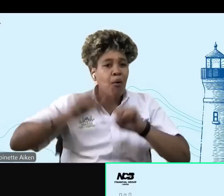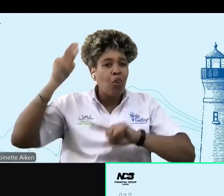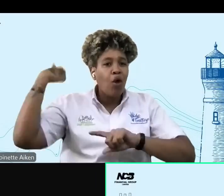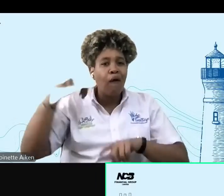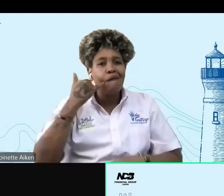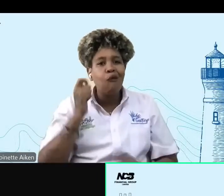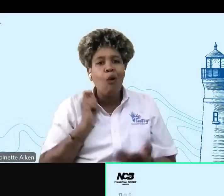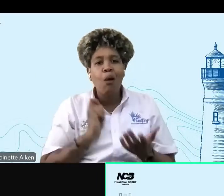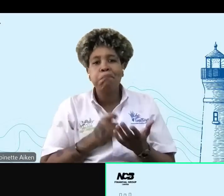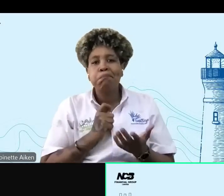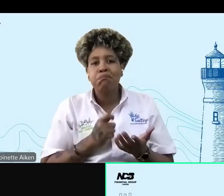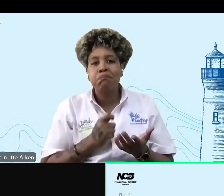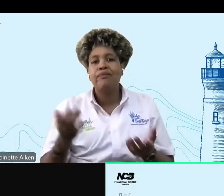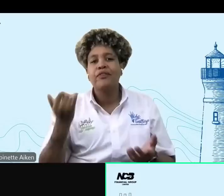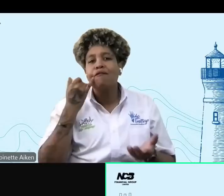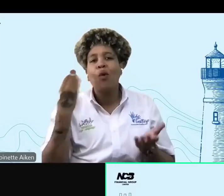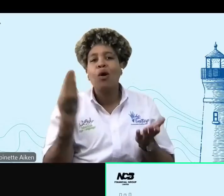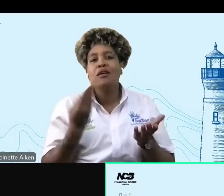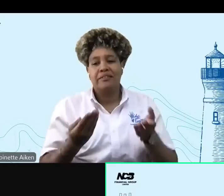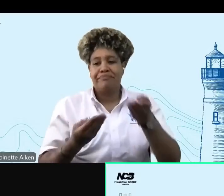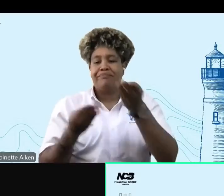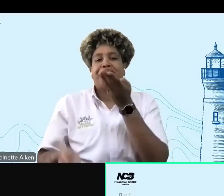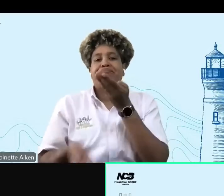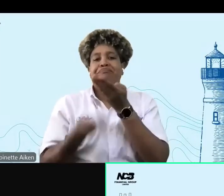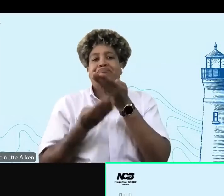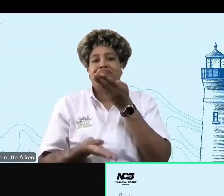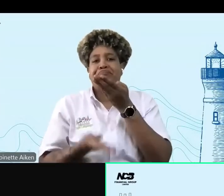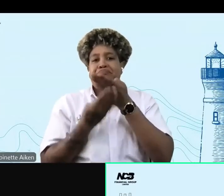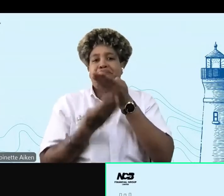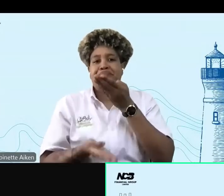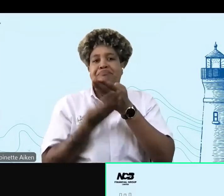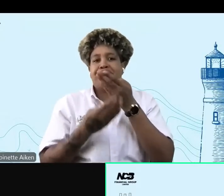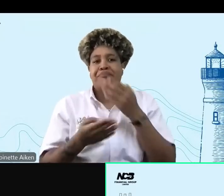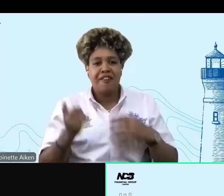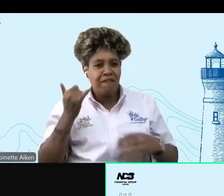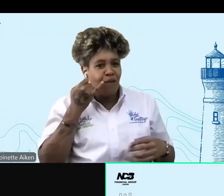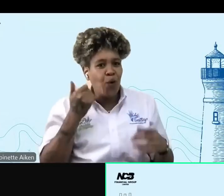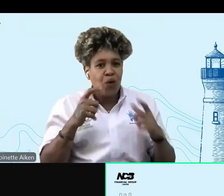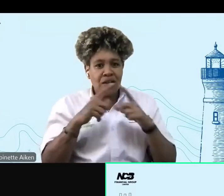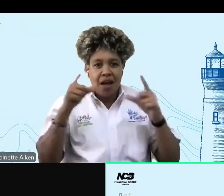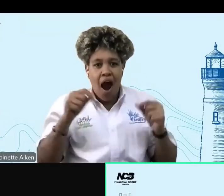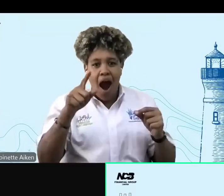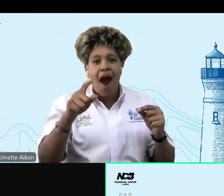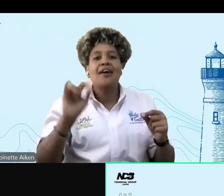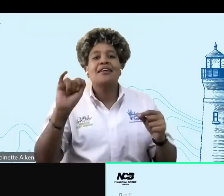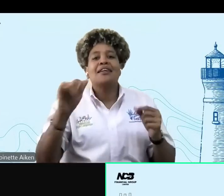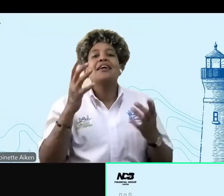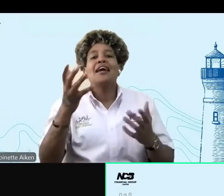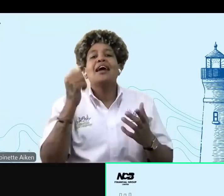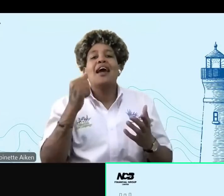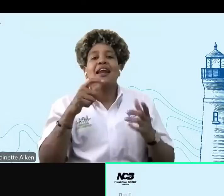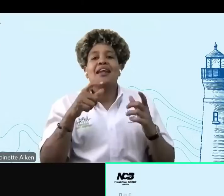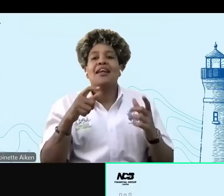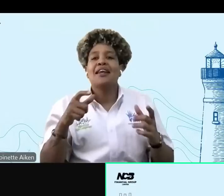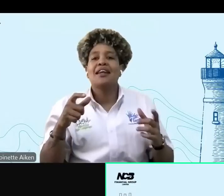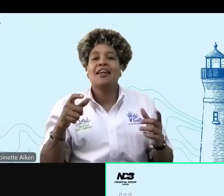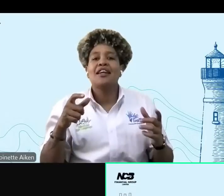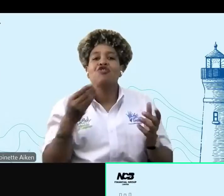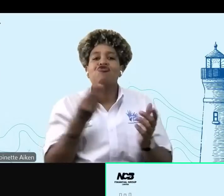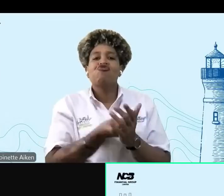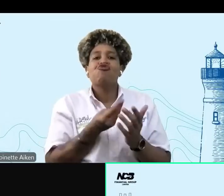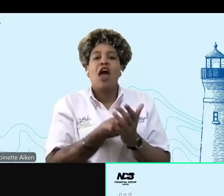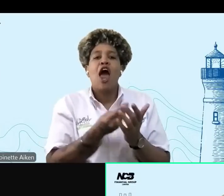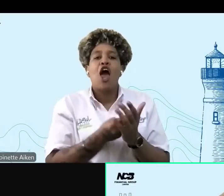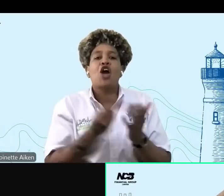is our virtual, essentially, card acquiring solution that you can acquire, merchant can acquire